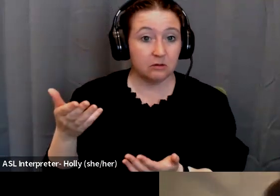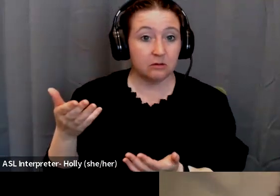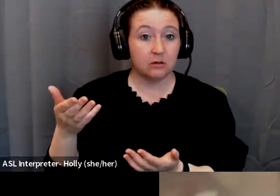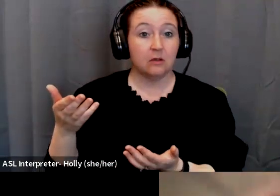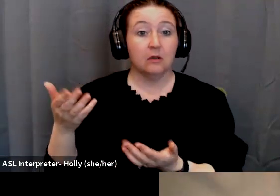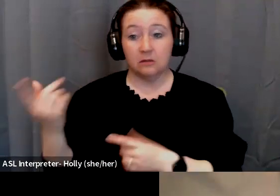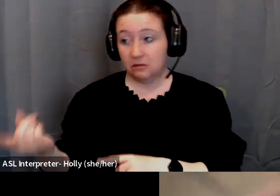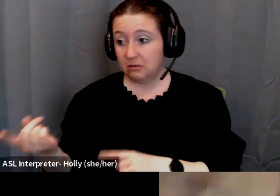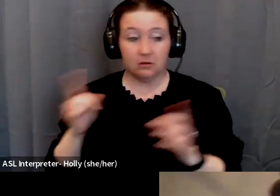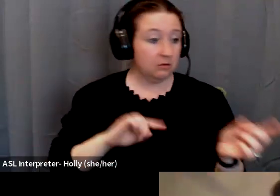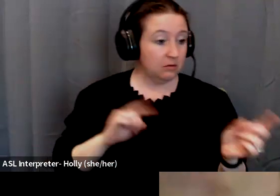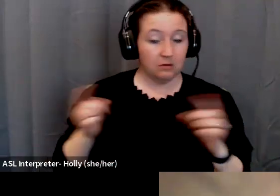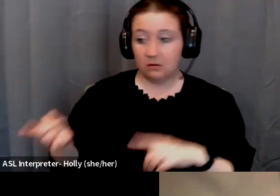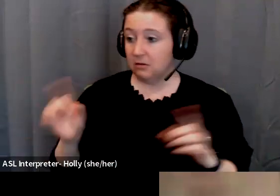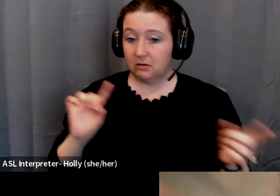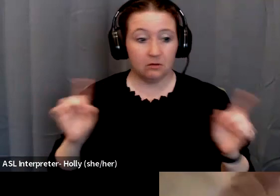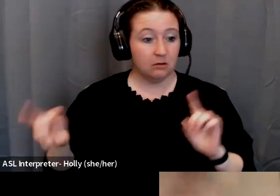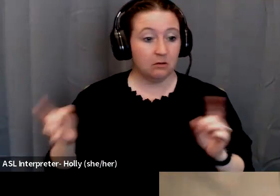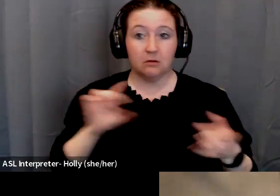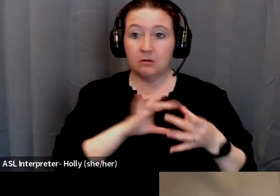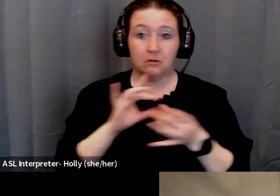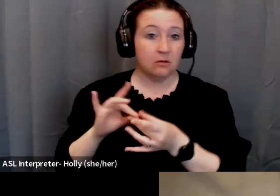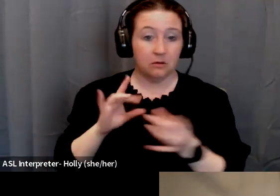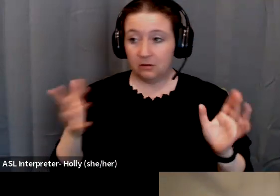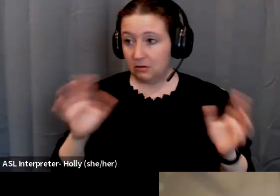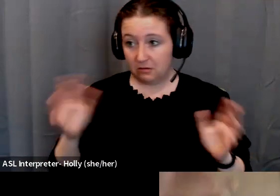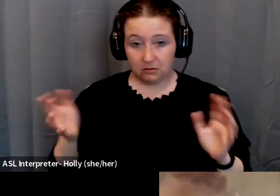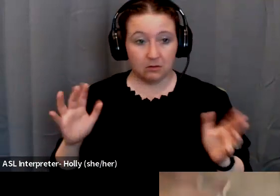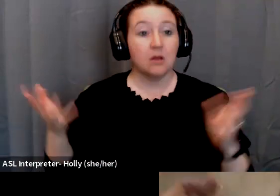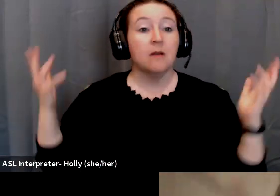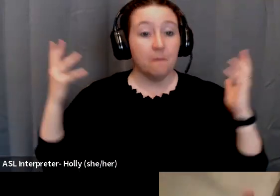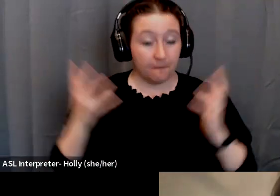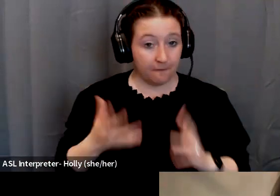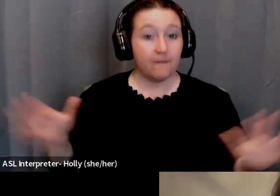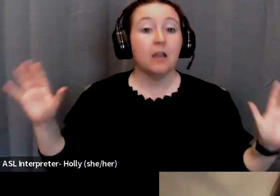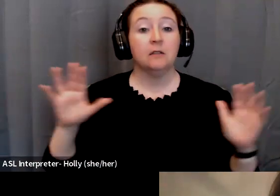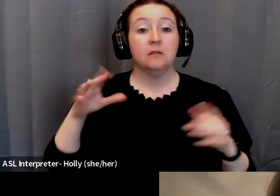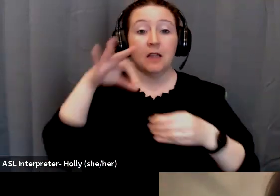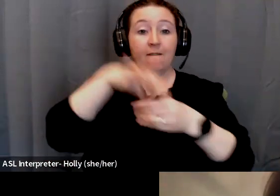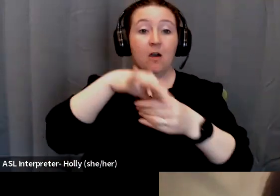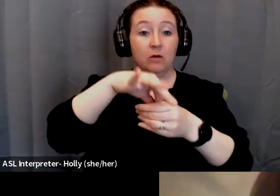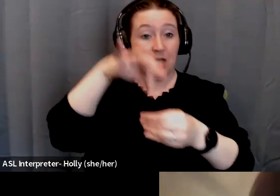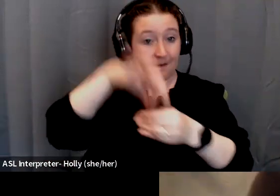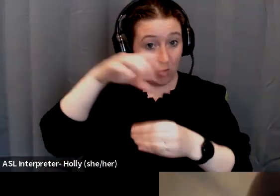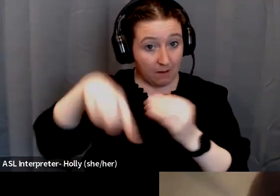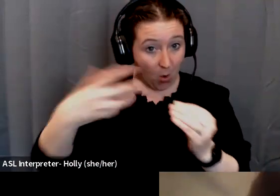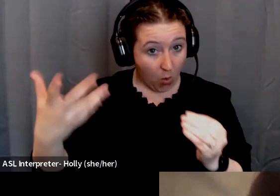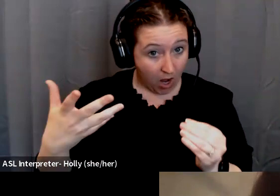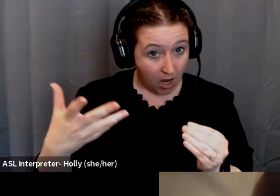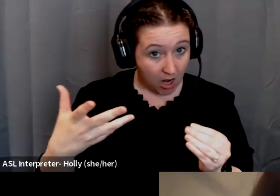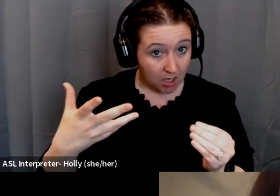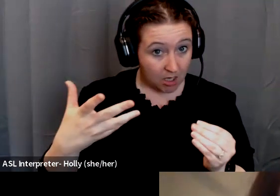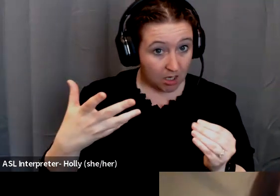We will hear from you. We'll hear from you. We'll hear from you as many times as people want to do that. And then there will be a vote. And what's the vote? The vote is